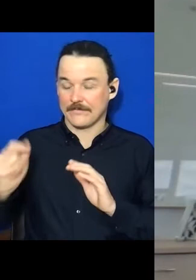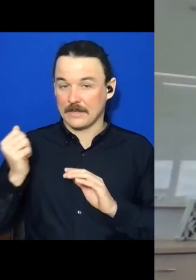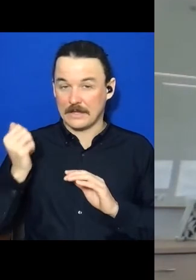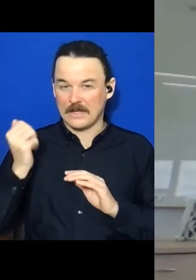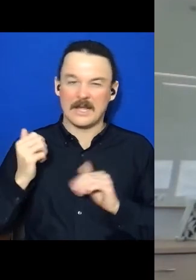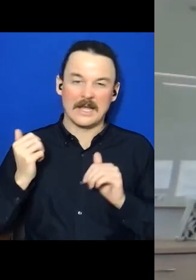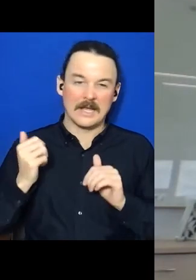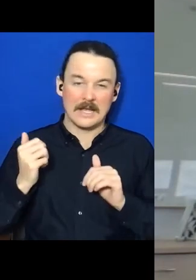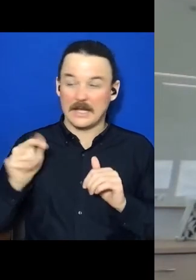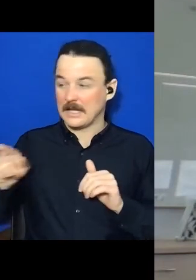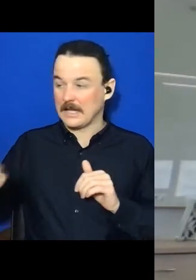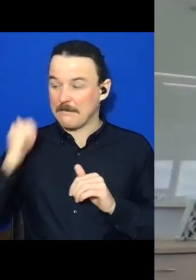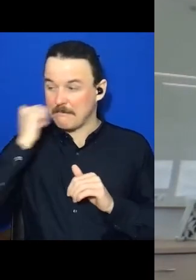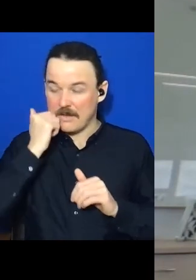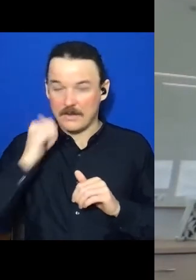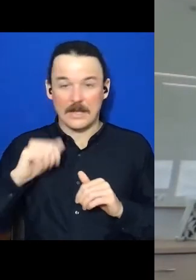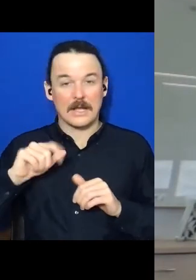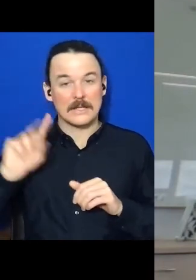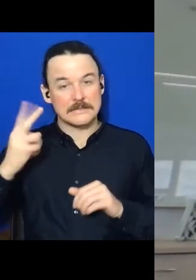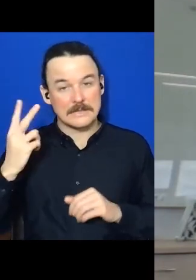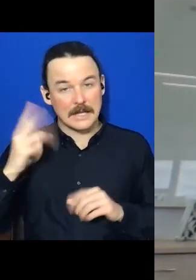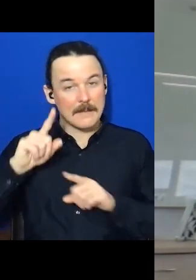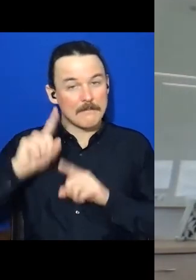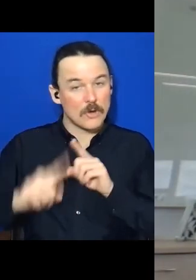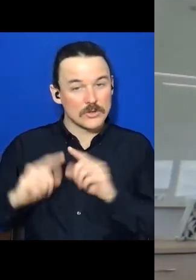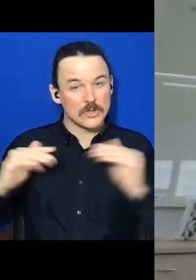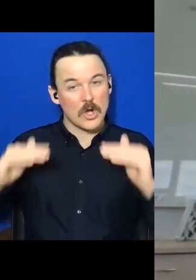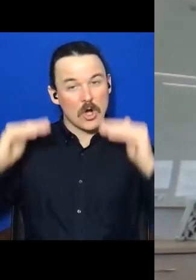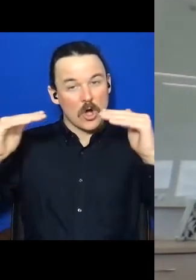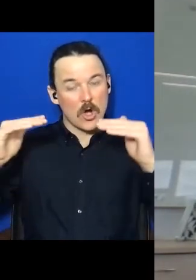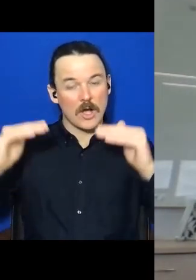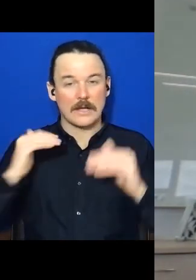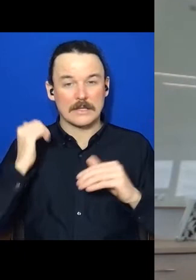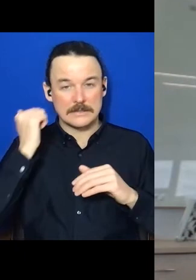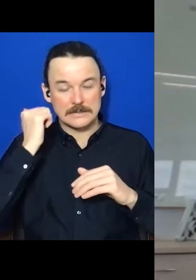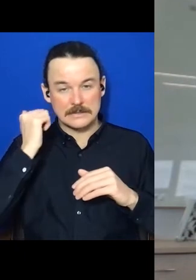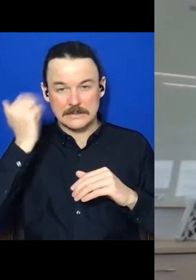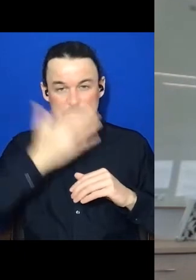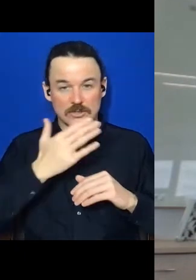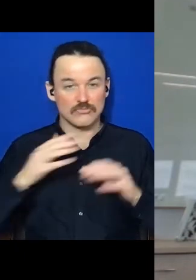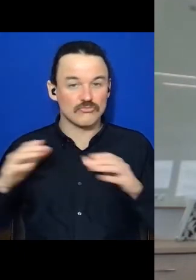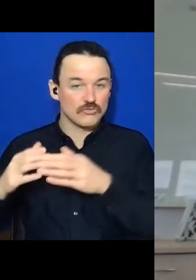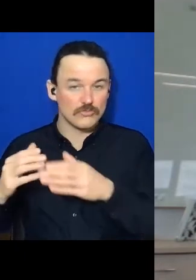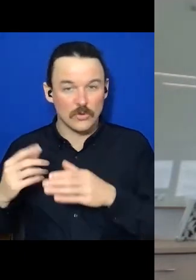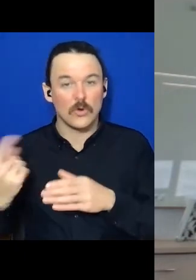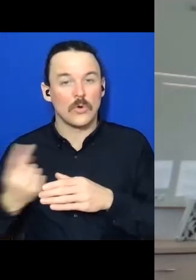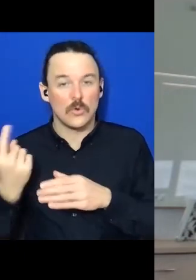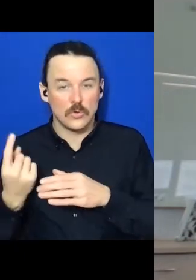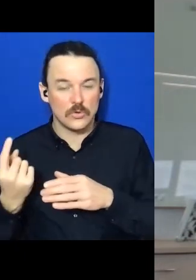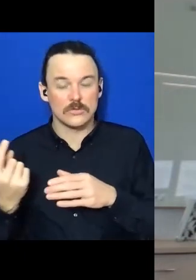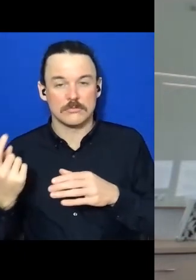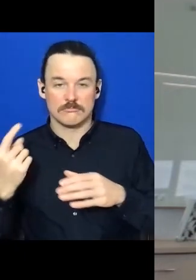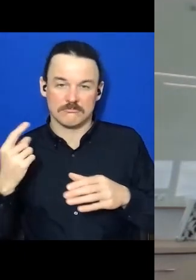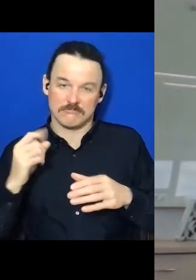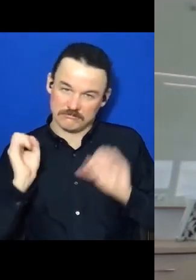was second highest Indigenous group that was incarcerated in the Western world. So